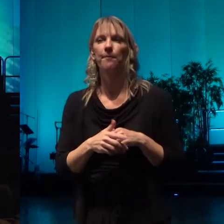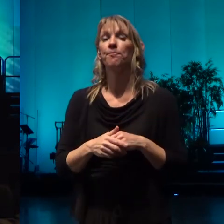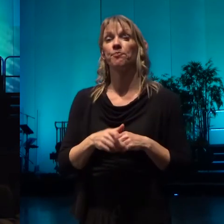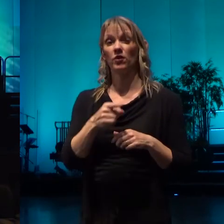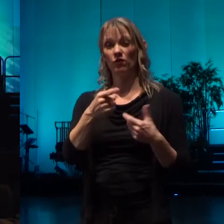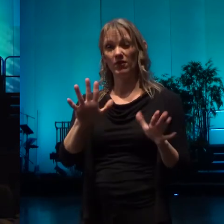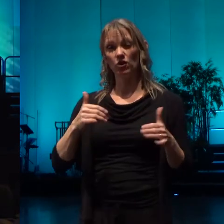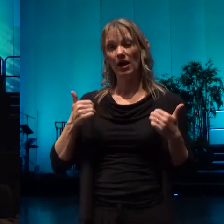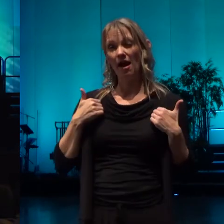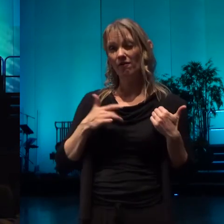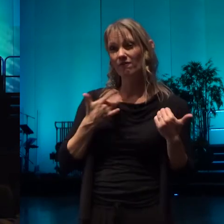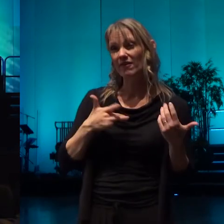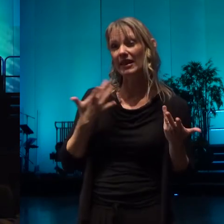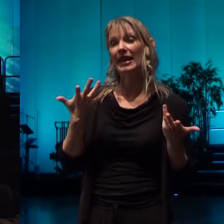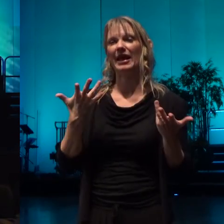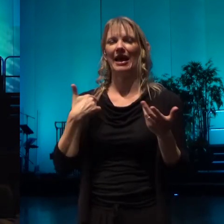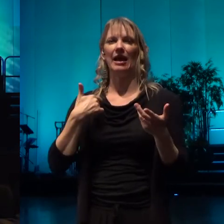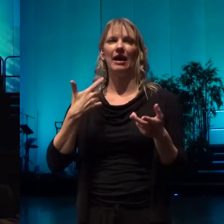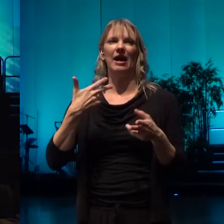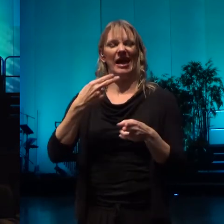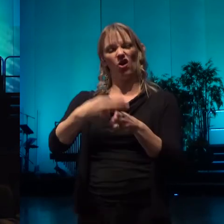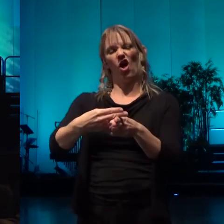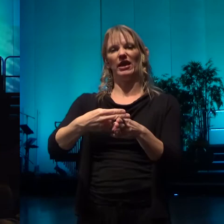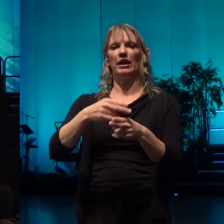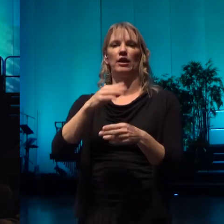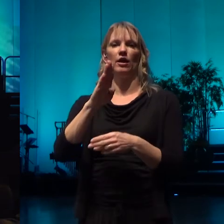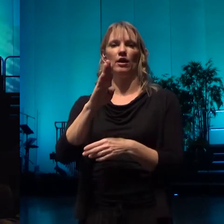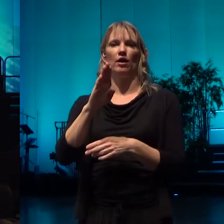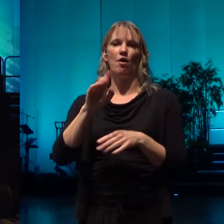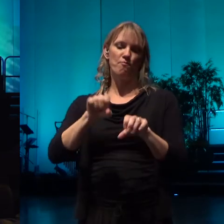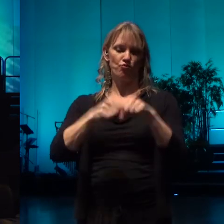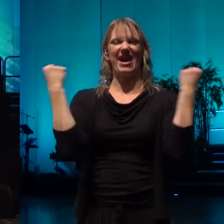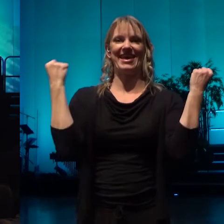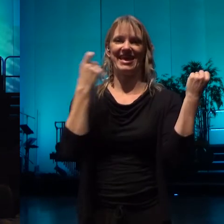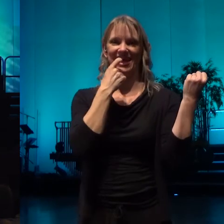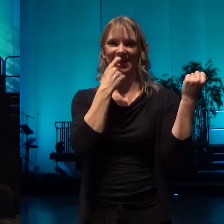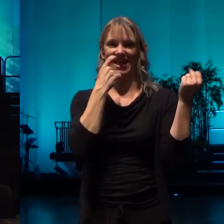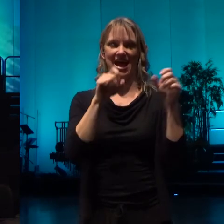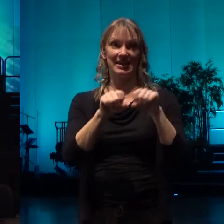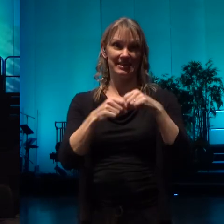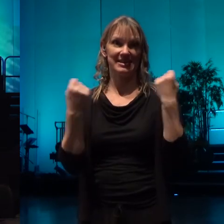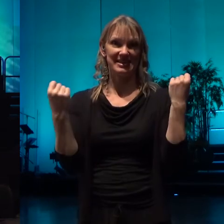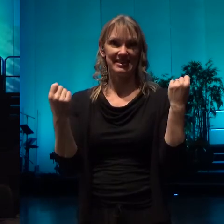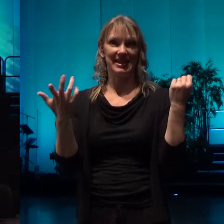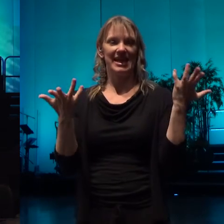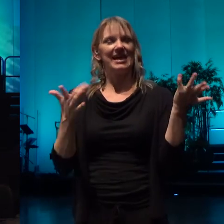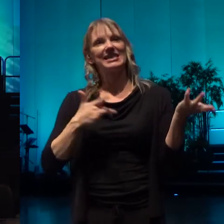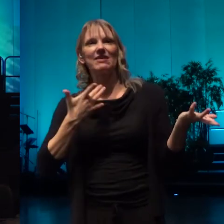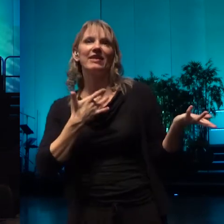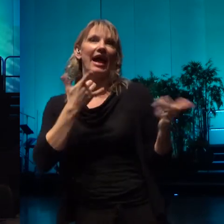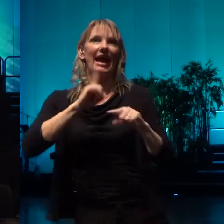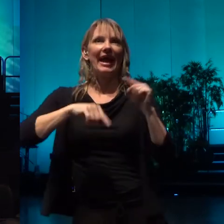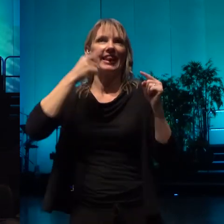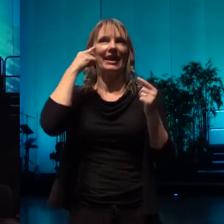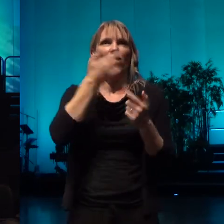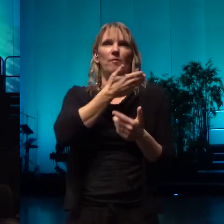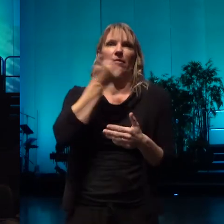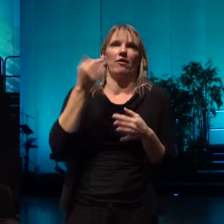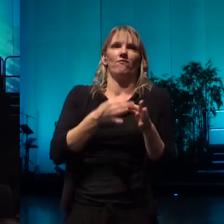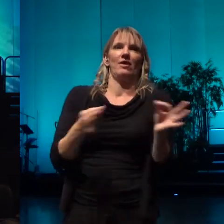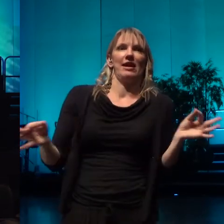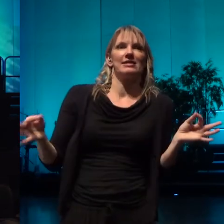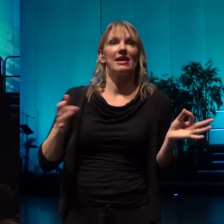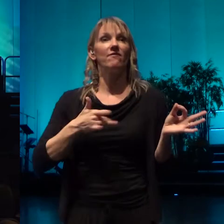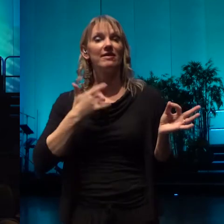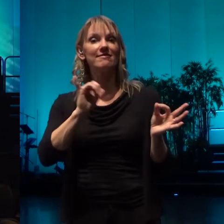it breaking glass? It's that feeling, I can't think of a better term for it, where it